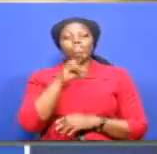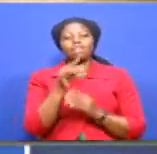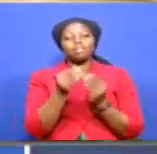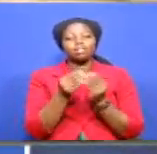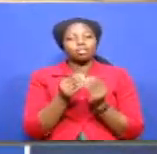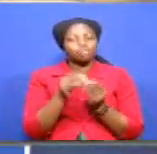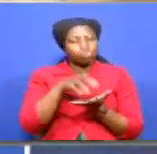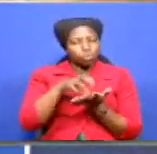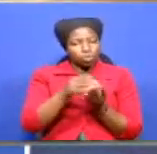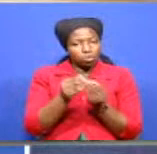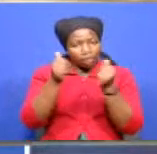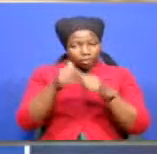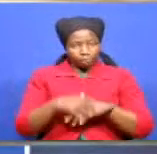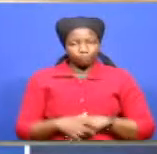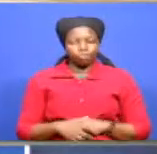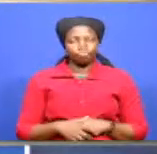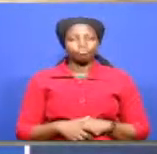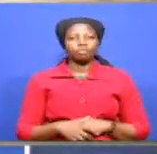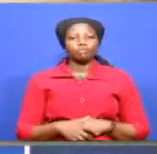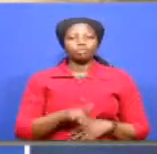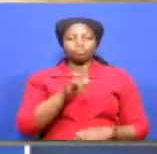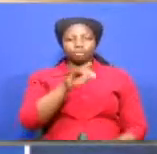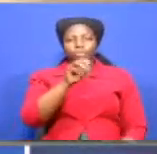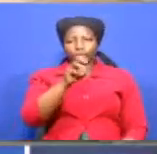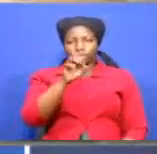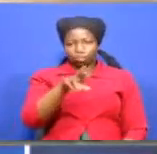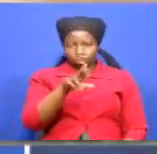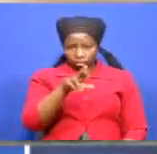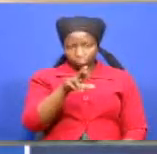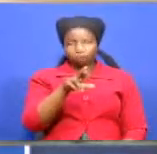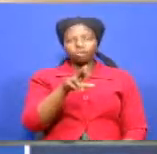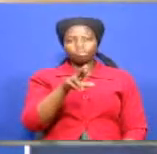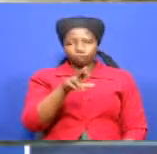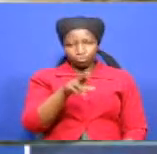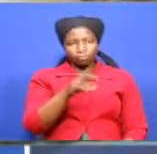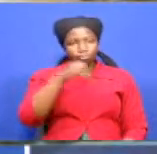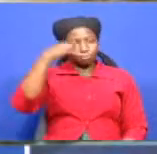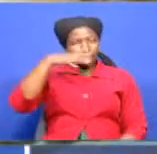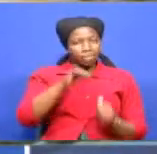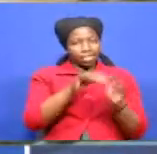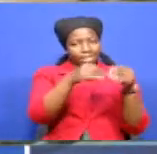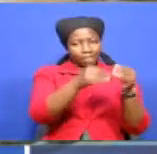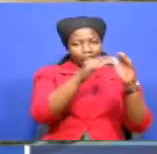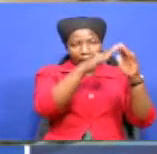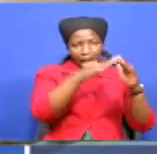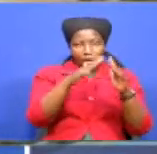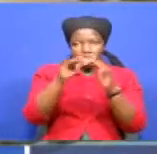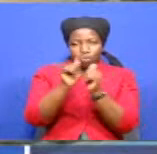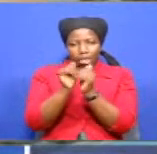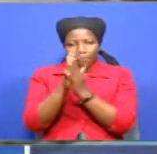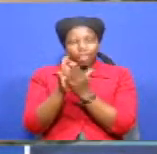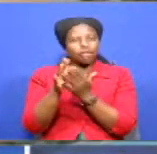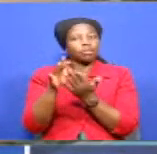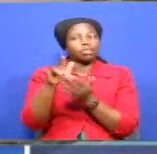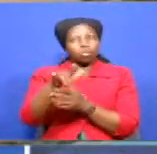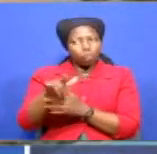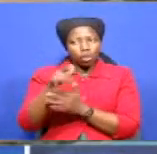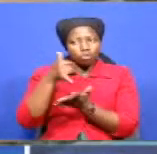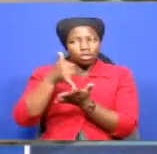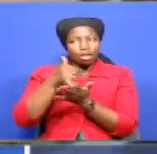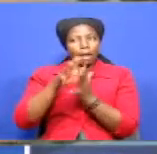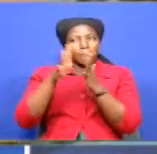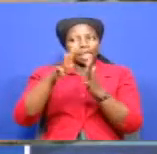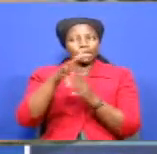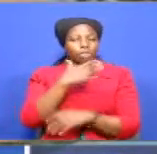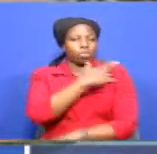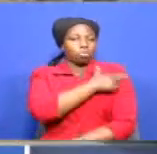considered the economic hub for Turkana County, housing local and governmental facilities, including Turkana's biggest health facility and the